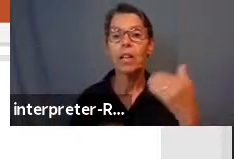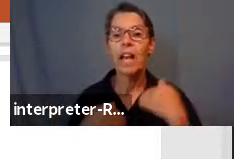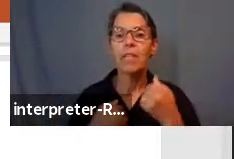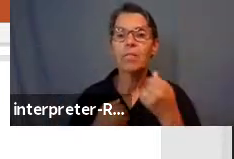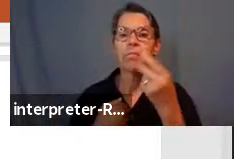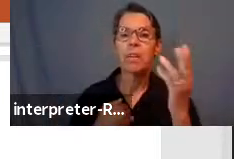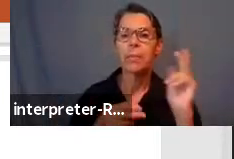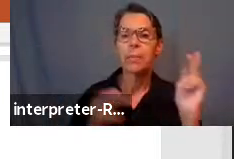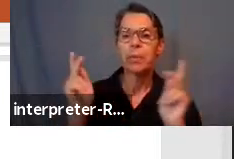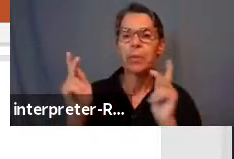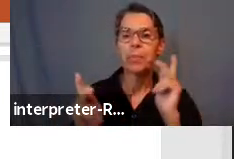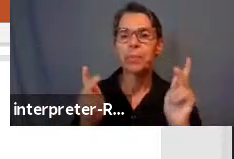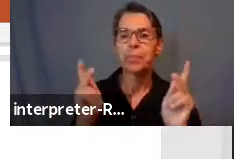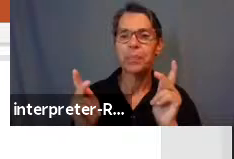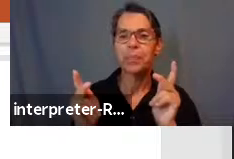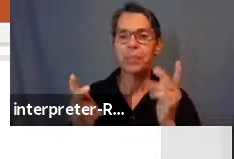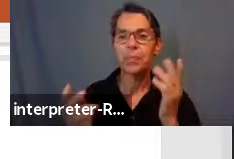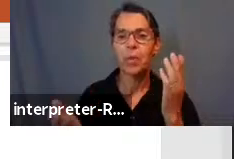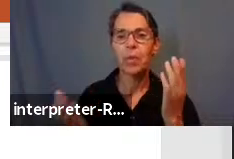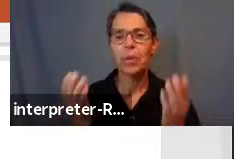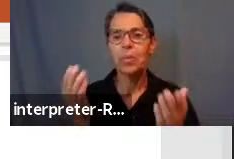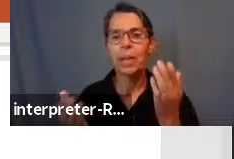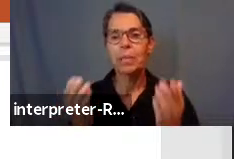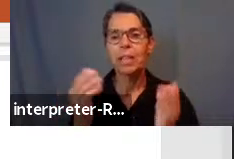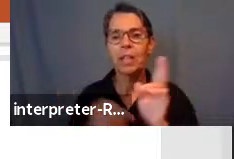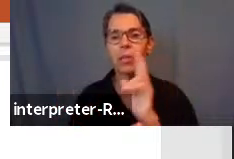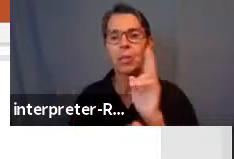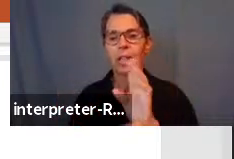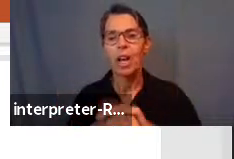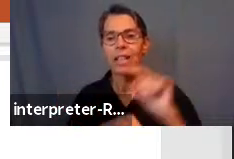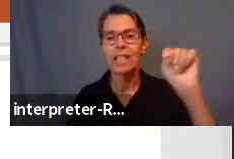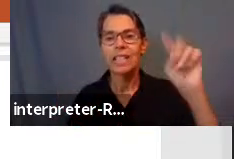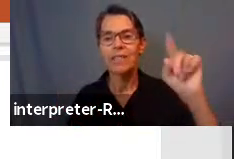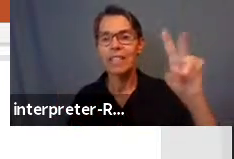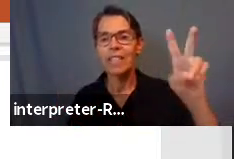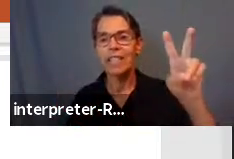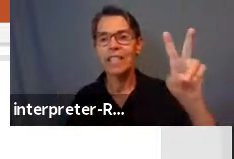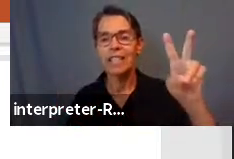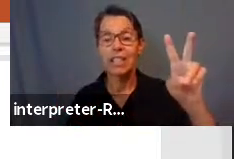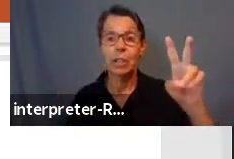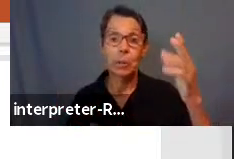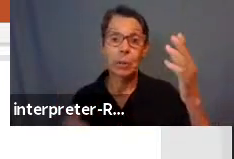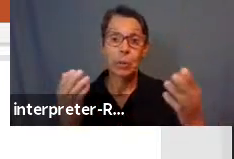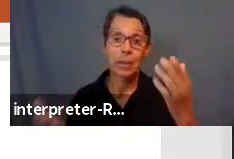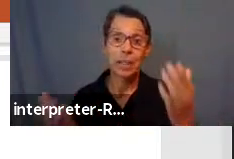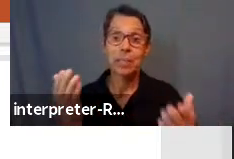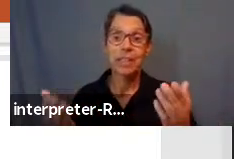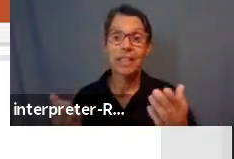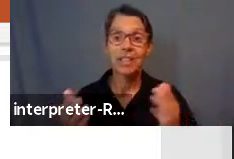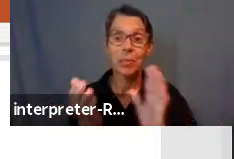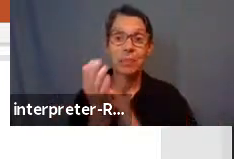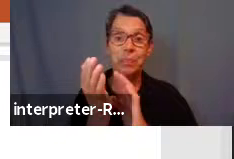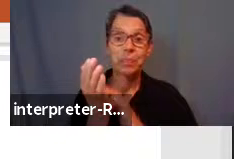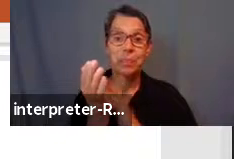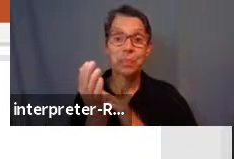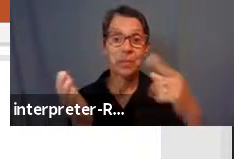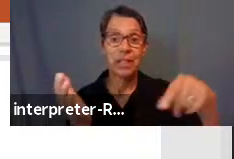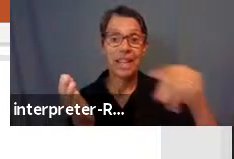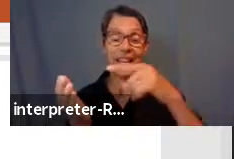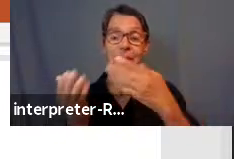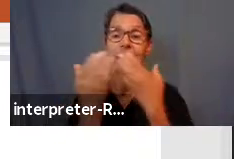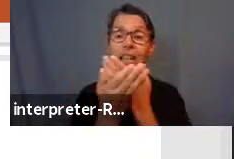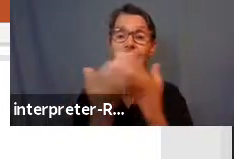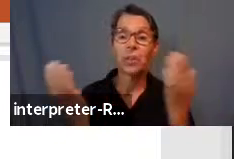who maybe will put that out on television as well. So good job to them. Thank